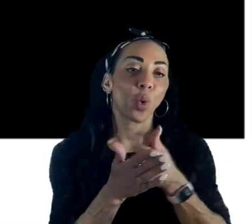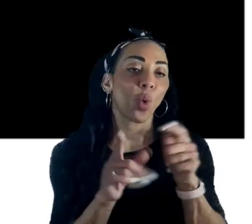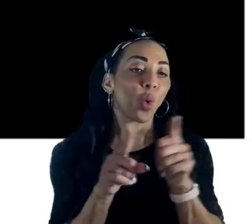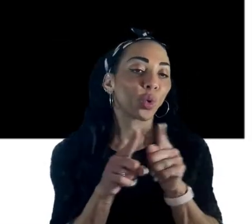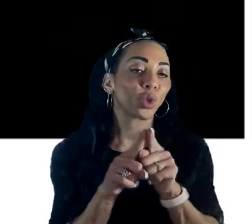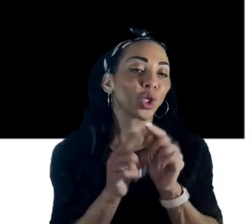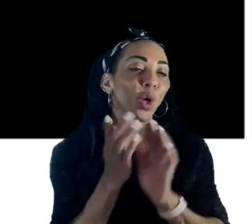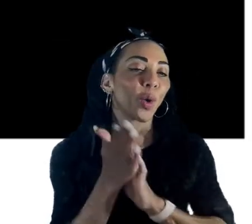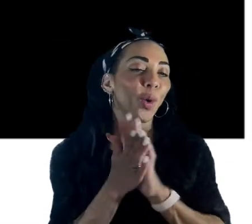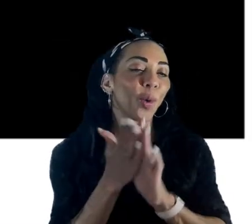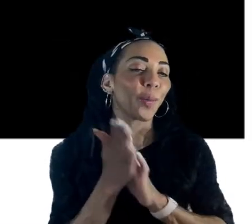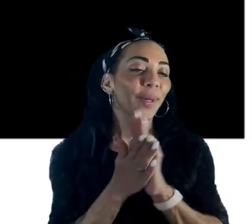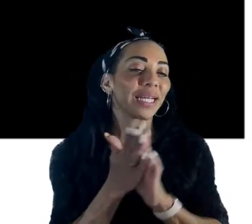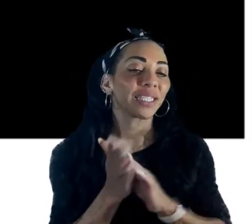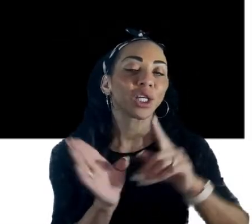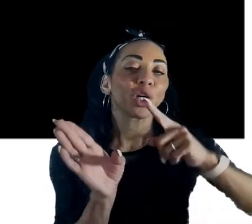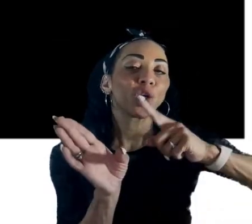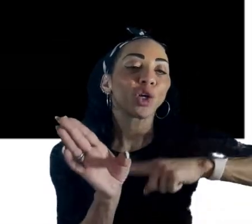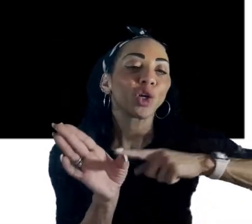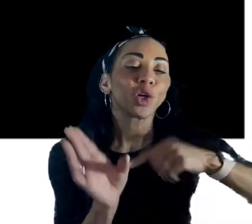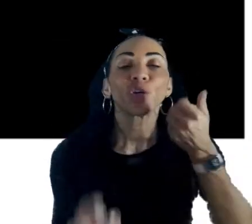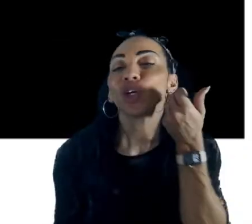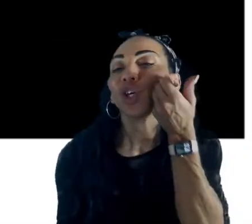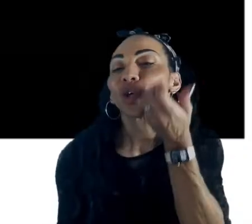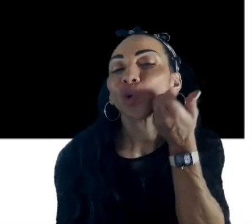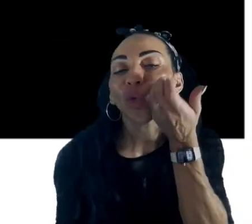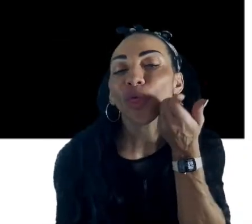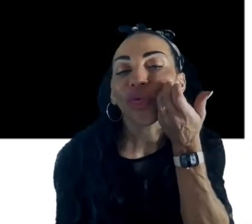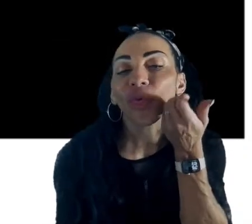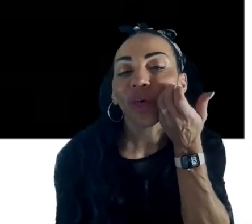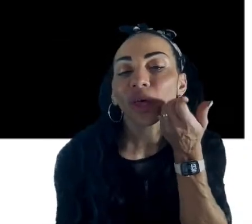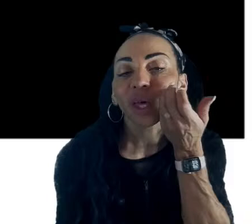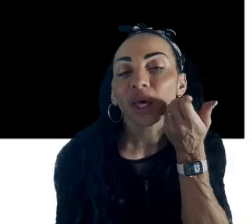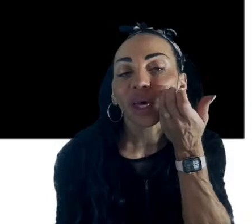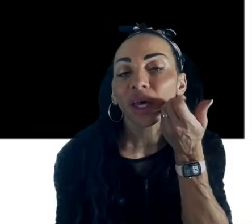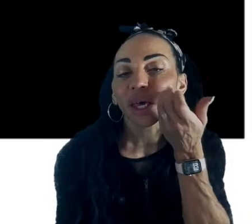an interesting avenue to explore.